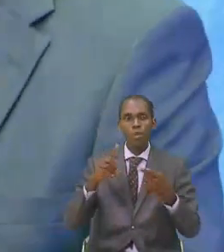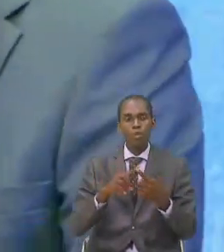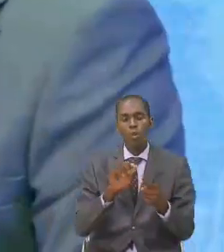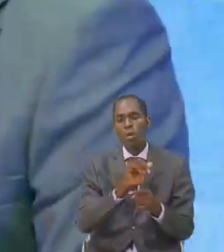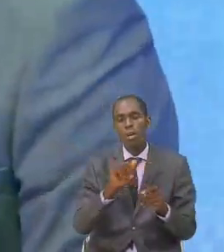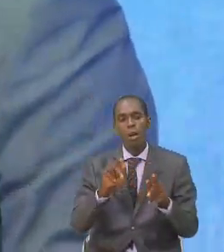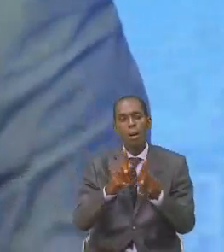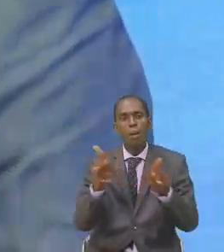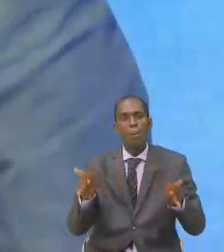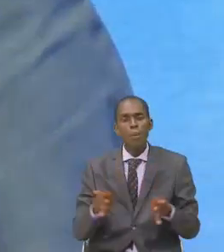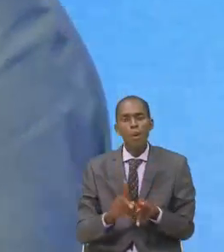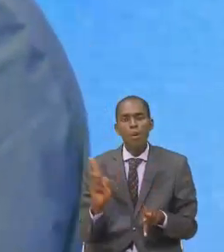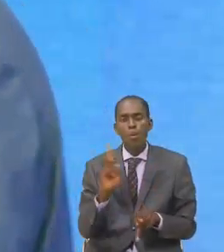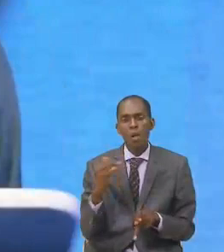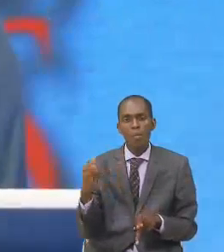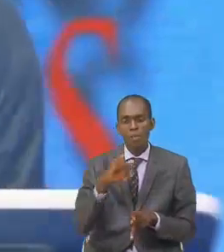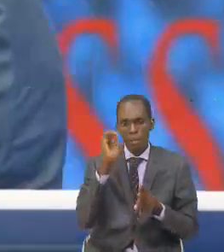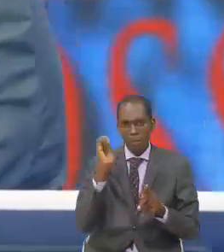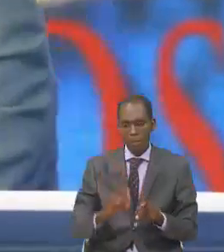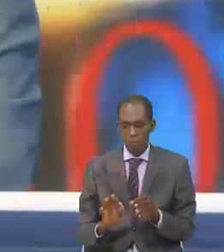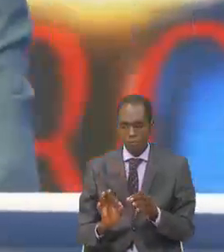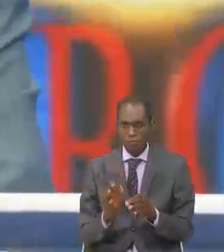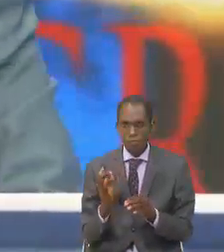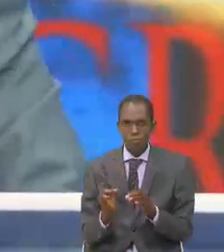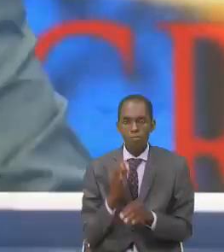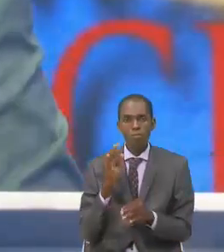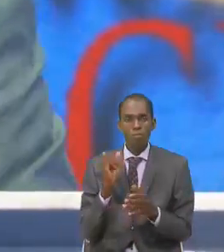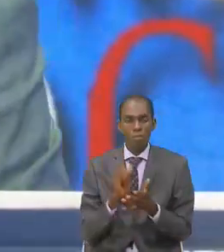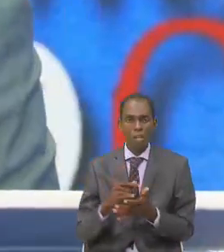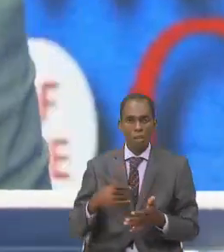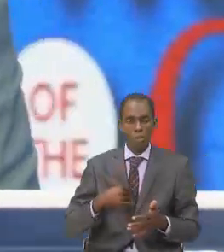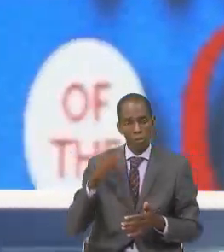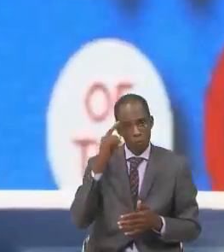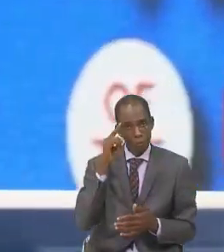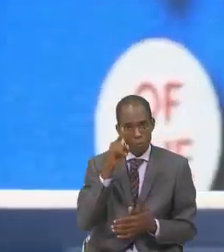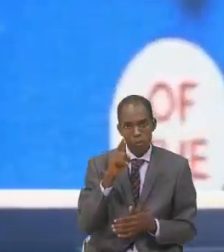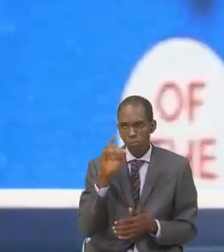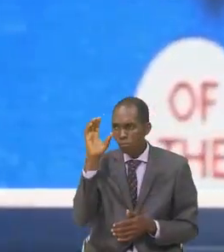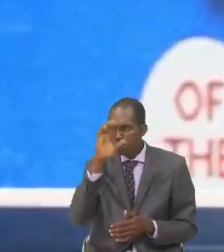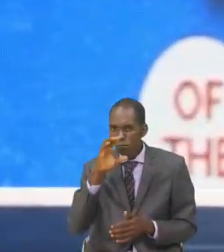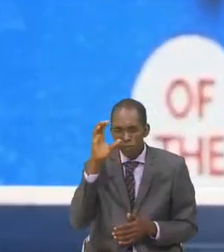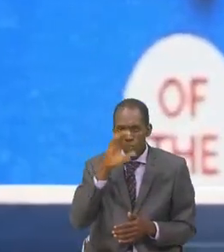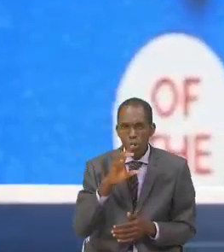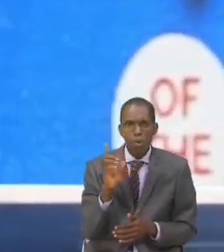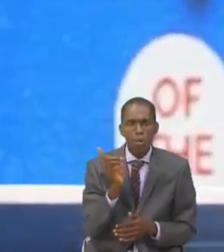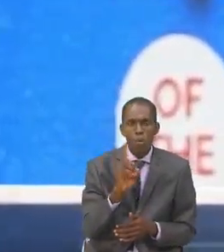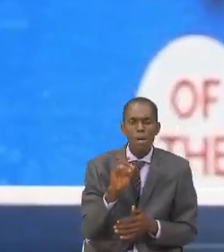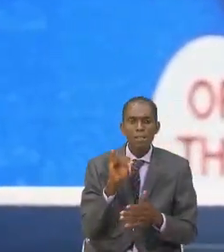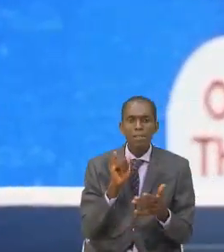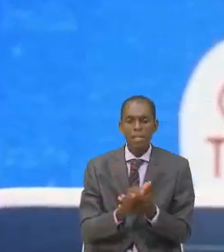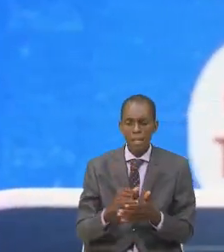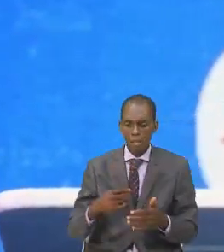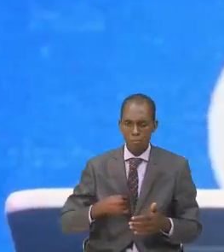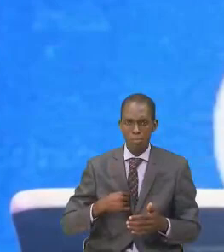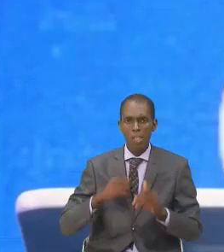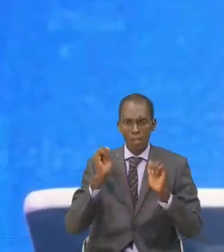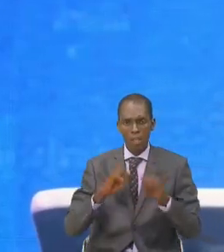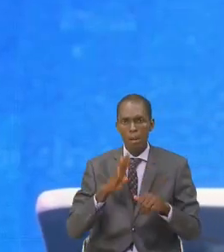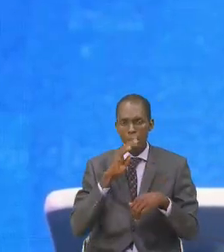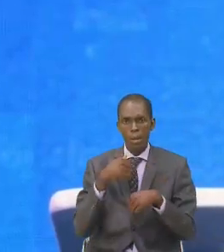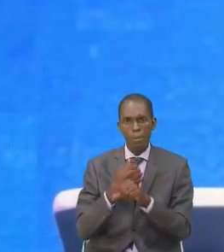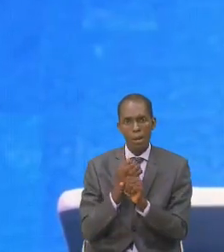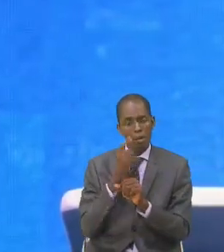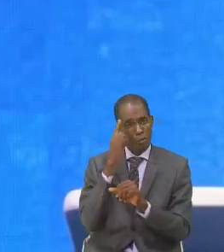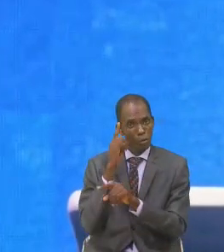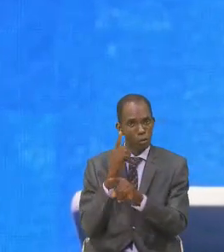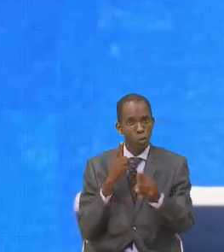You go out of the house and you go to a place where they can sew that for you. You are seeking a place where